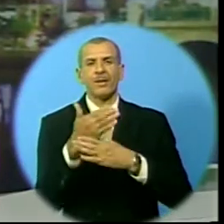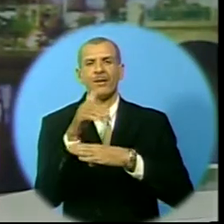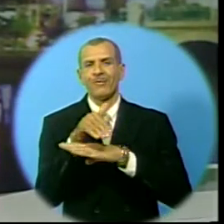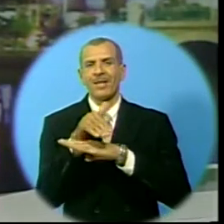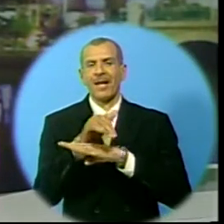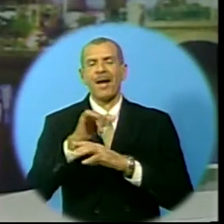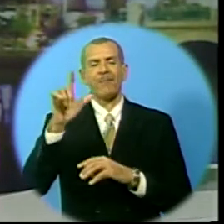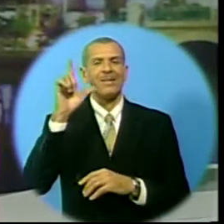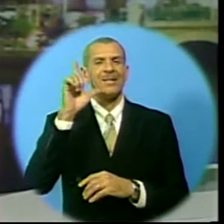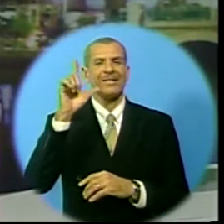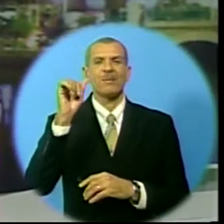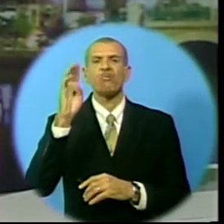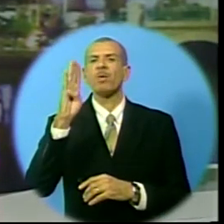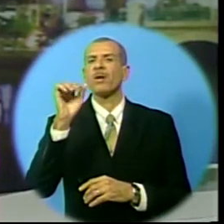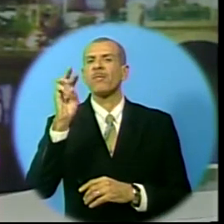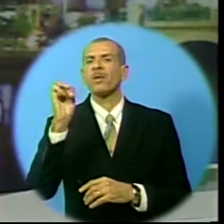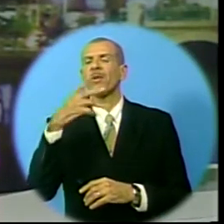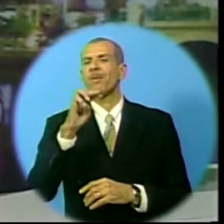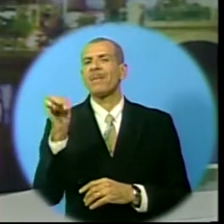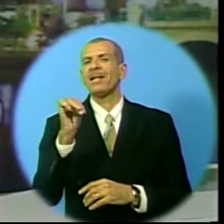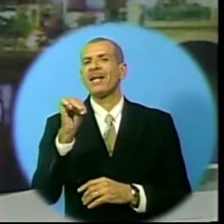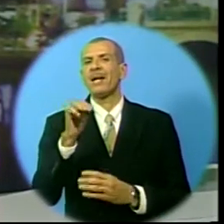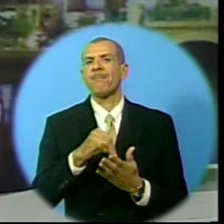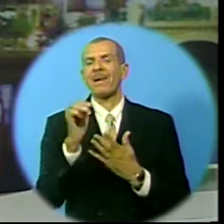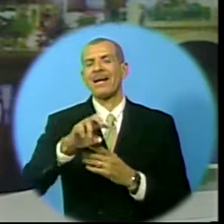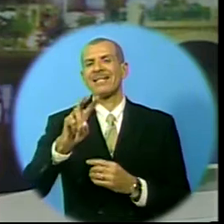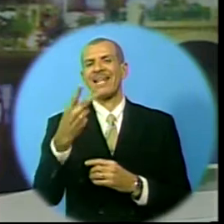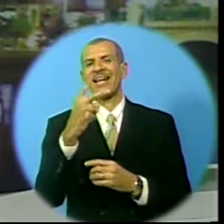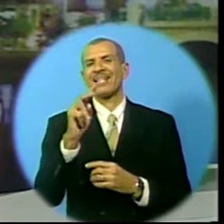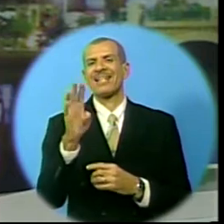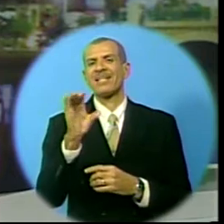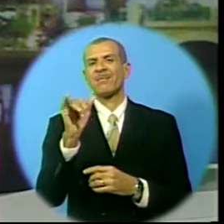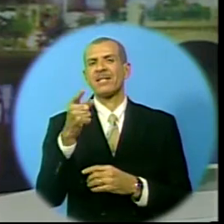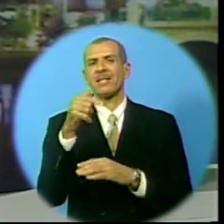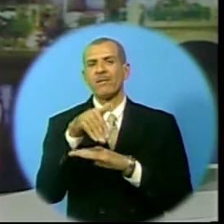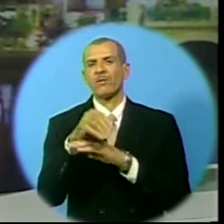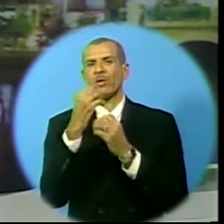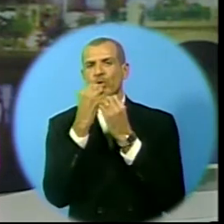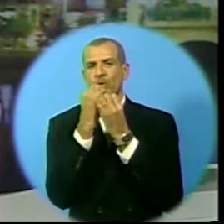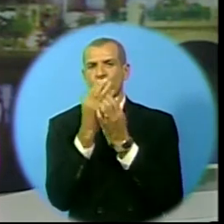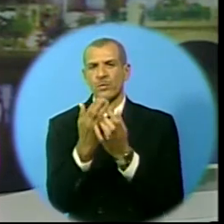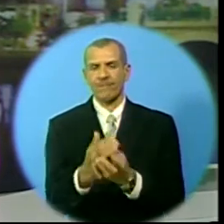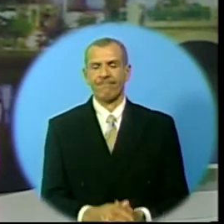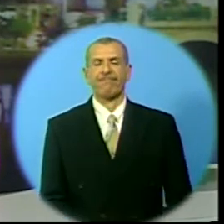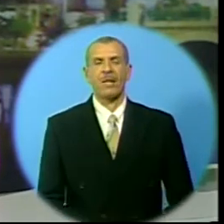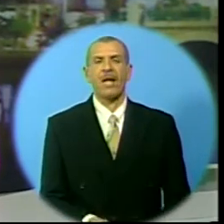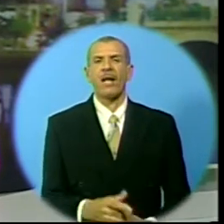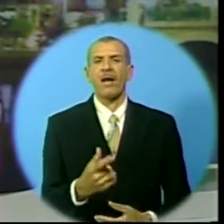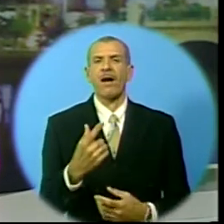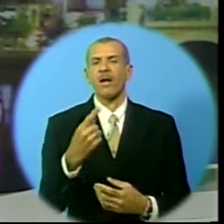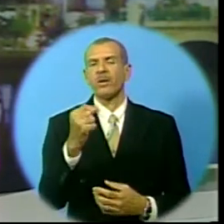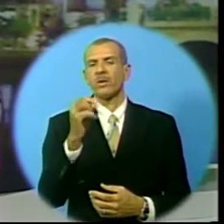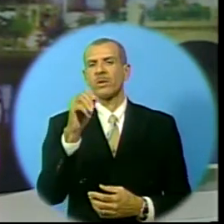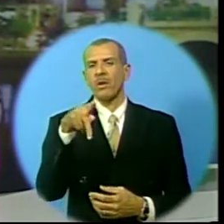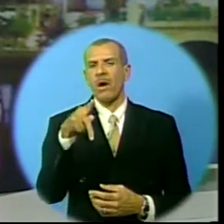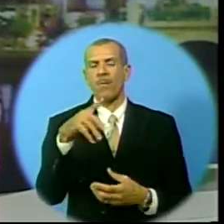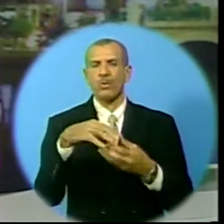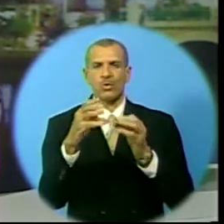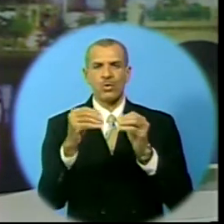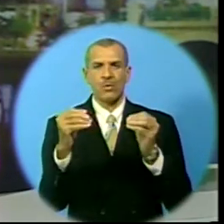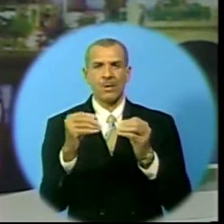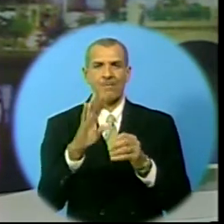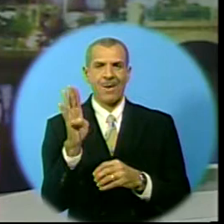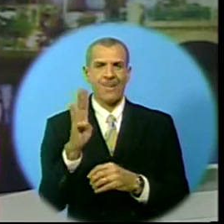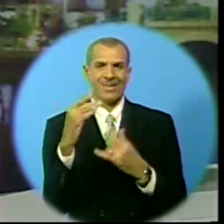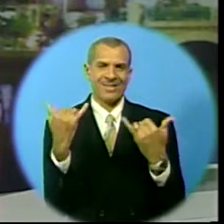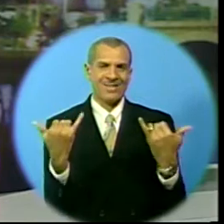Good evening, I'm Lisa Broom with the Monday, March 2nd edition of the CBC Evening News. In our top story, Barbados is now